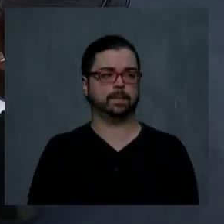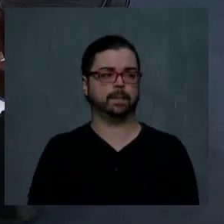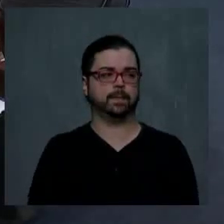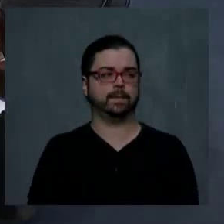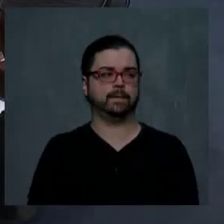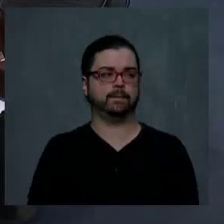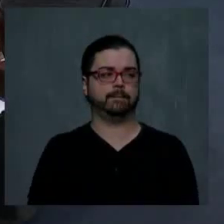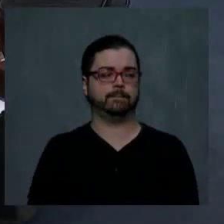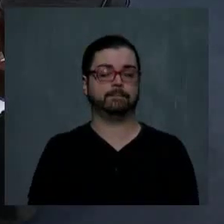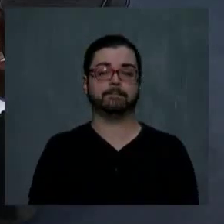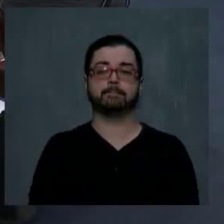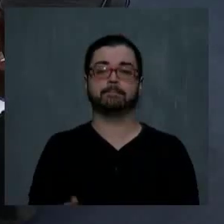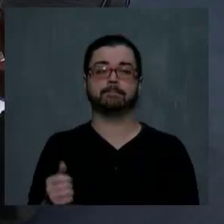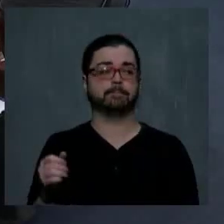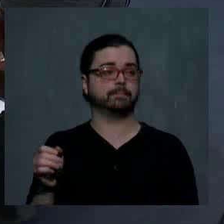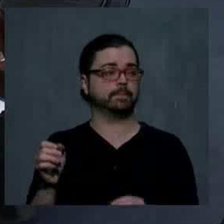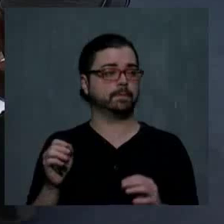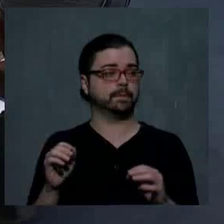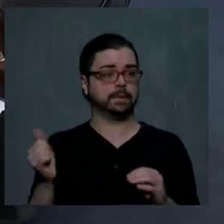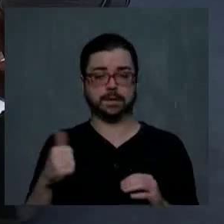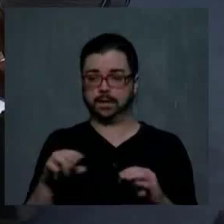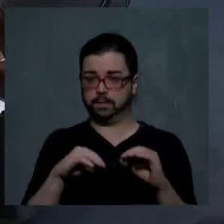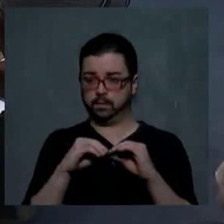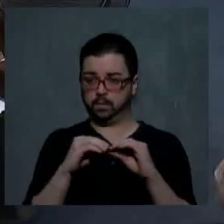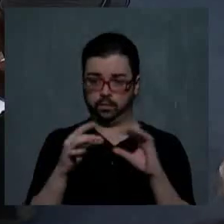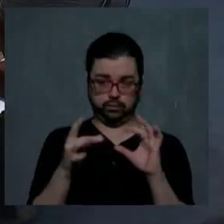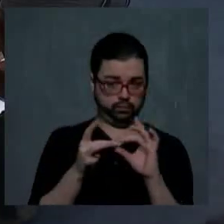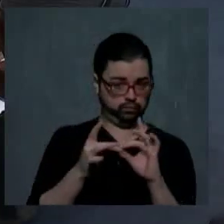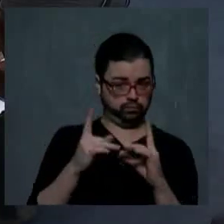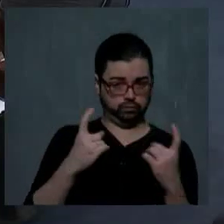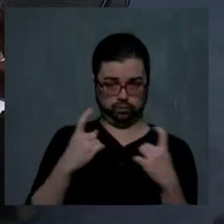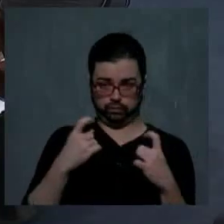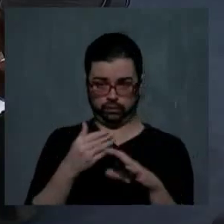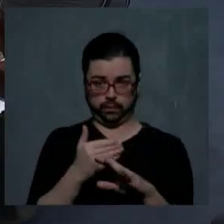Any other comments or questions before we take a motion on this?